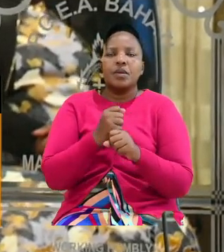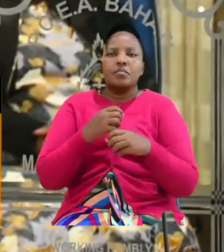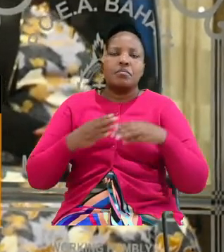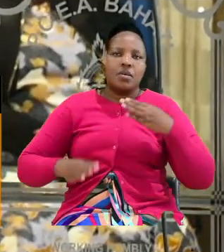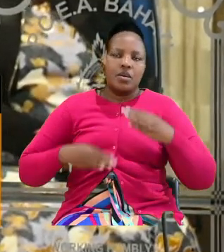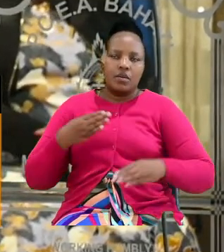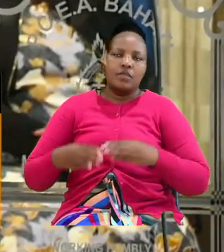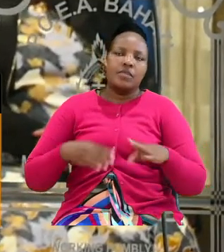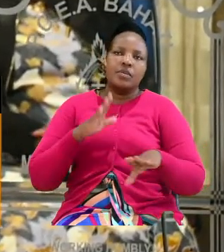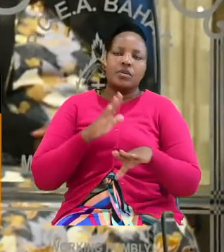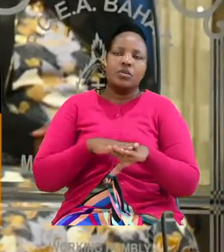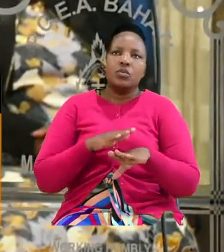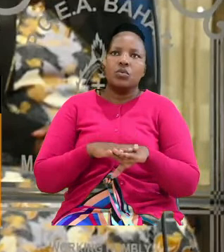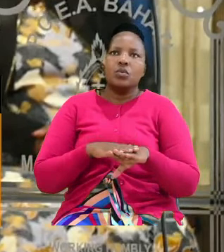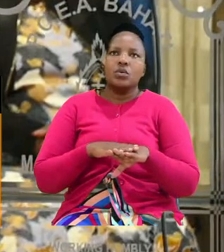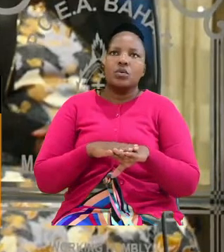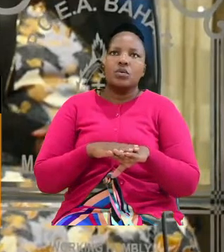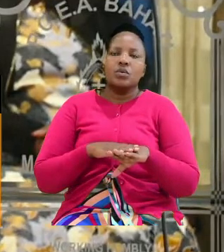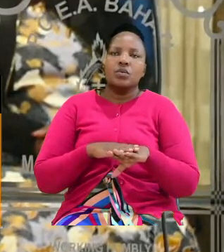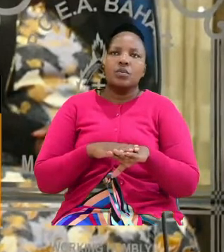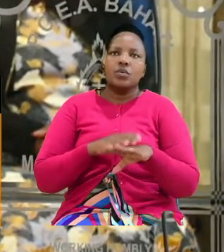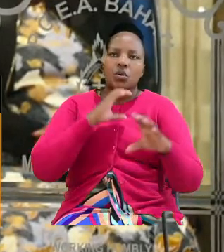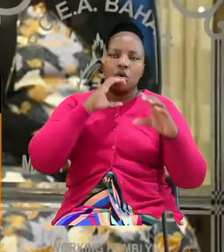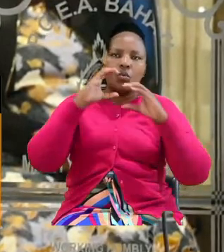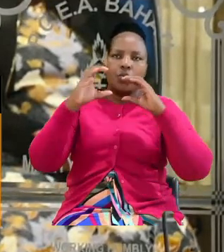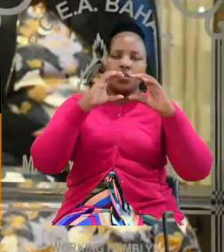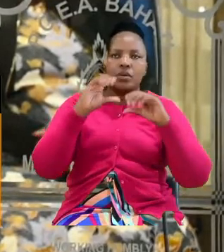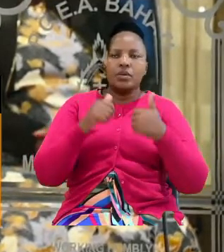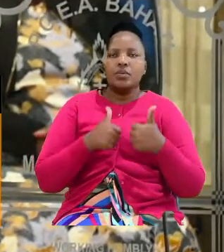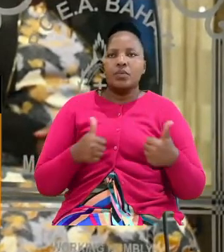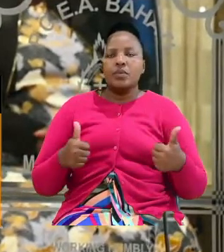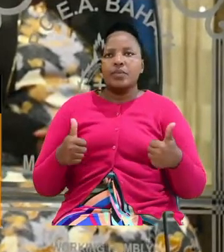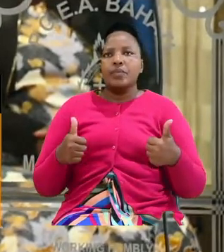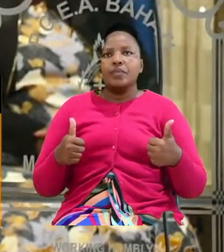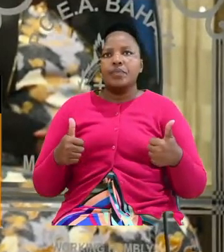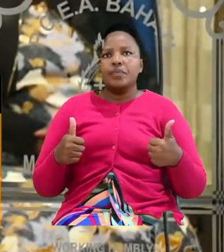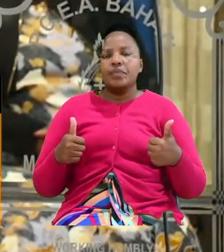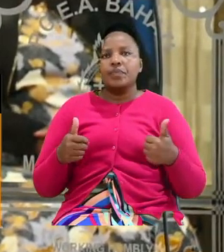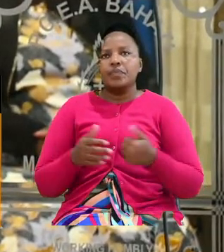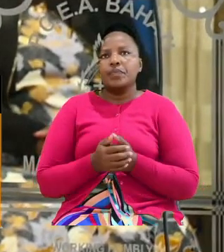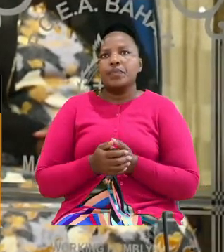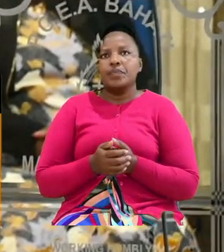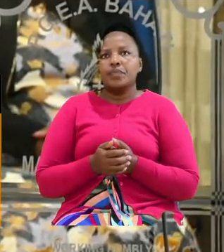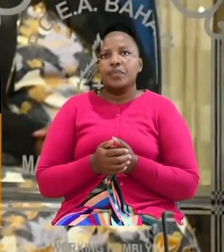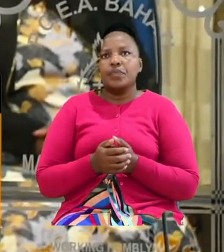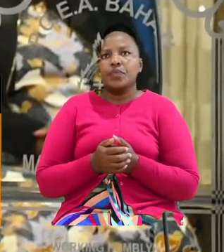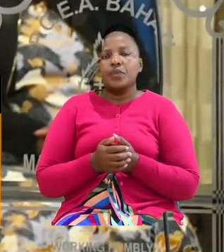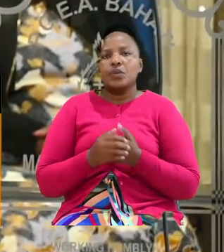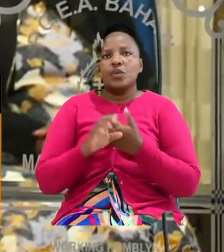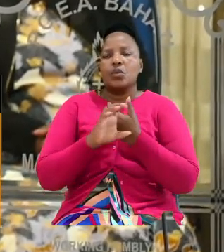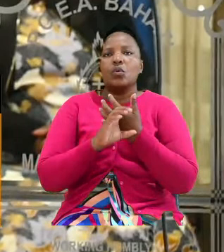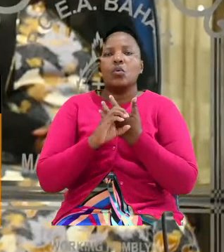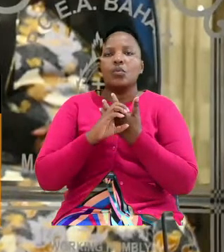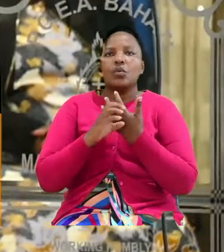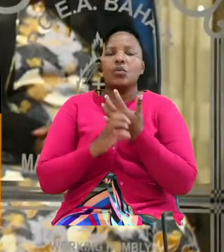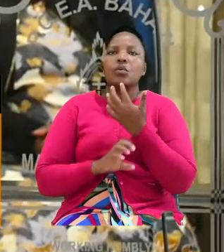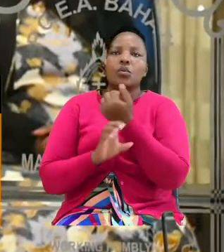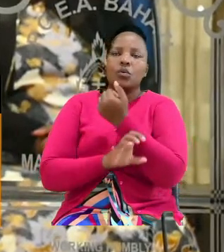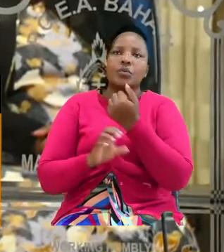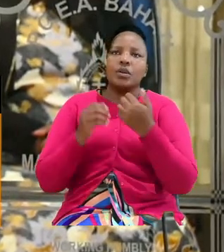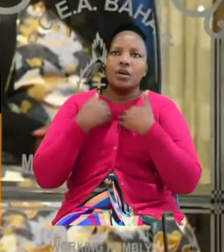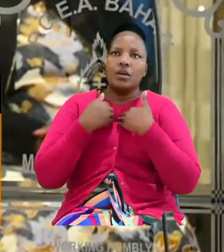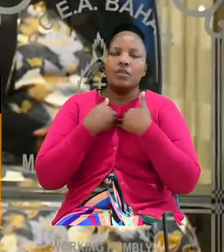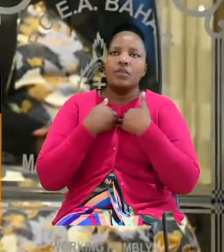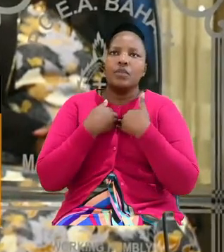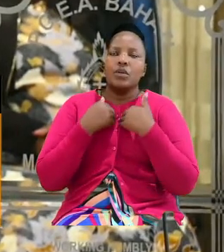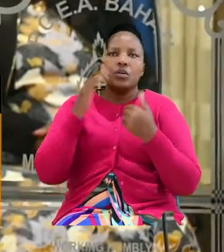integrity. Should have good communications skills. Must be a computer literate. Must be able to carry